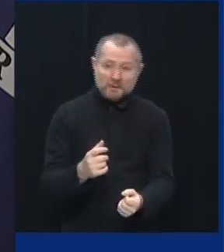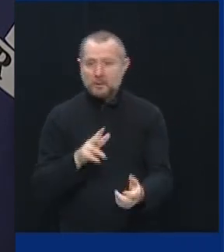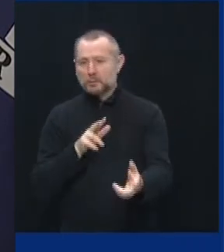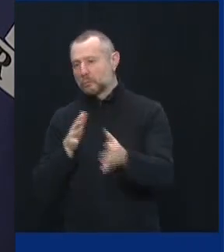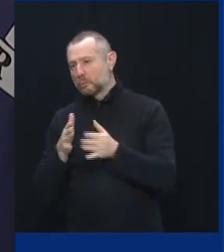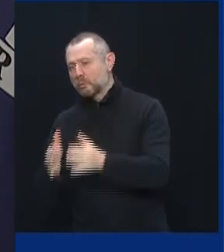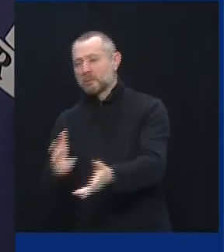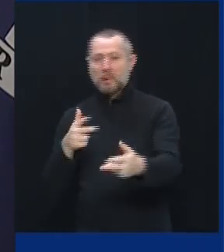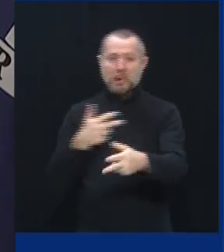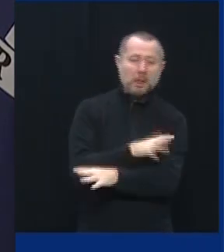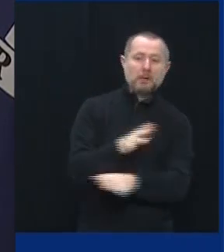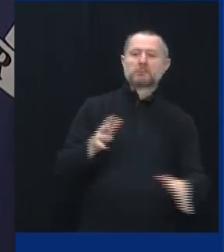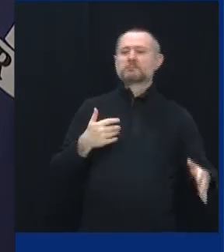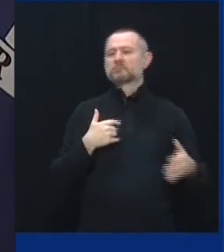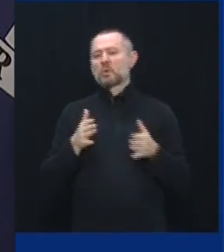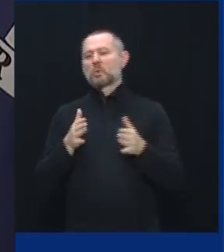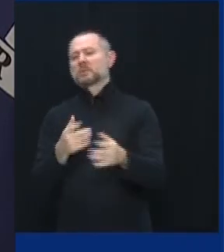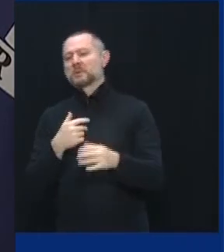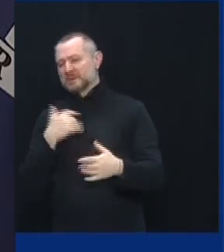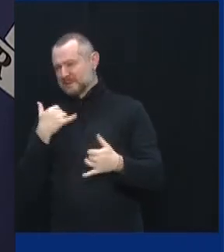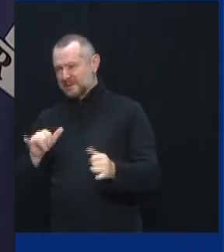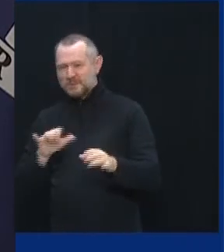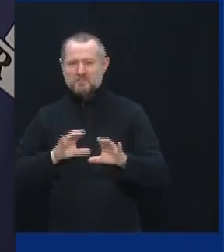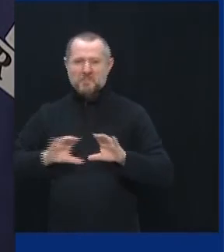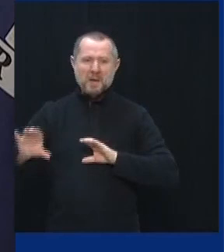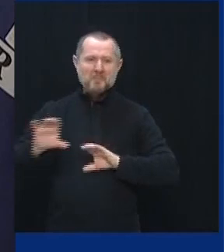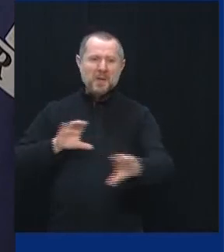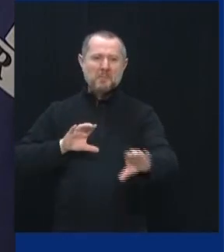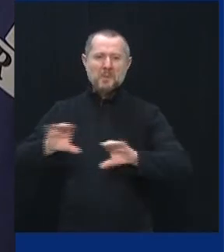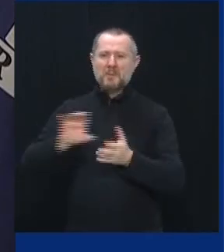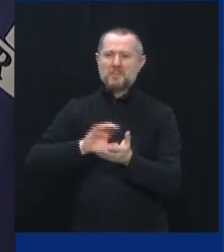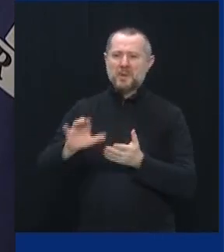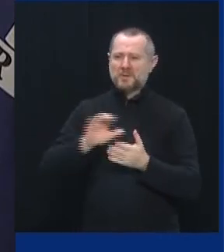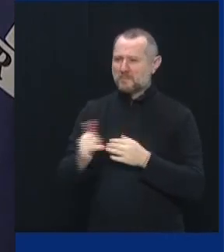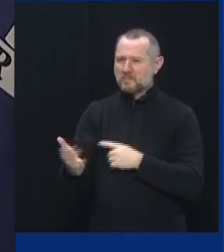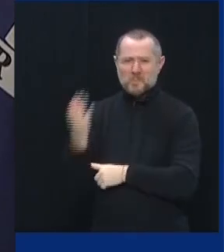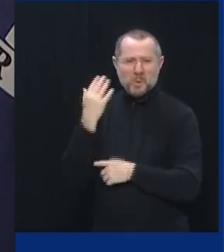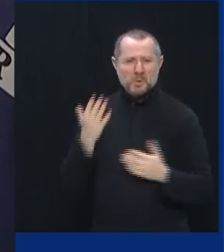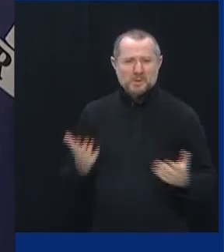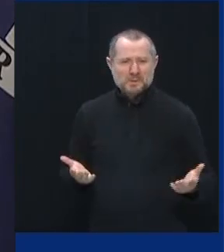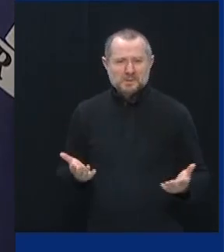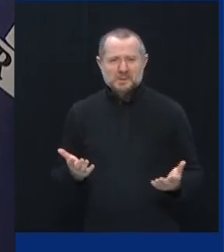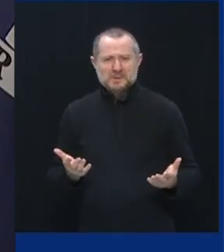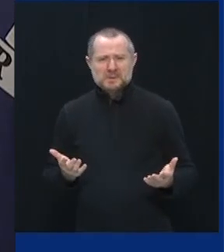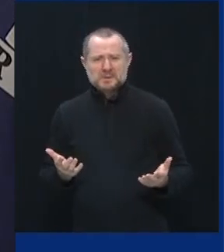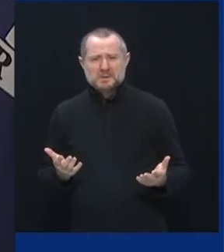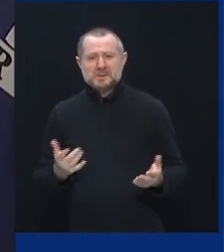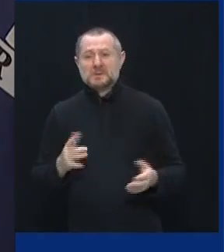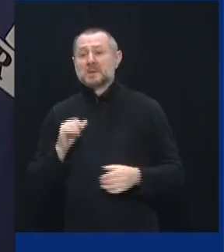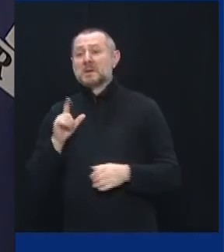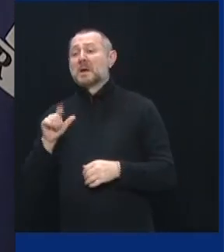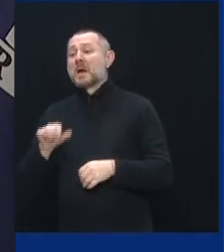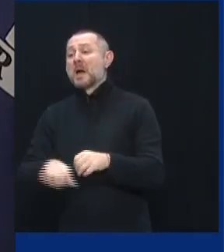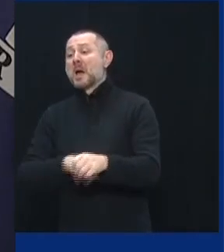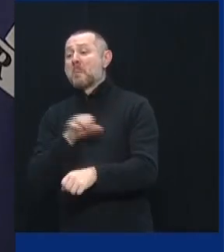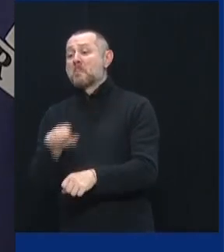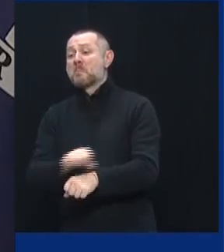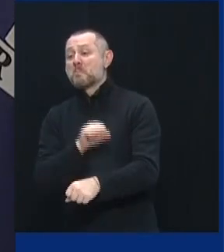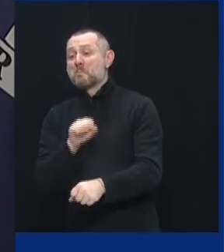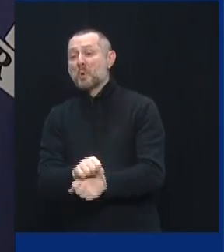this morning. We were still clearing roads this morning. And the appointments will be honored.